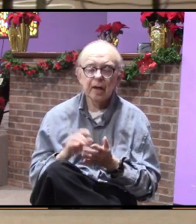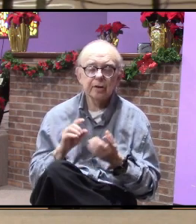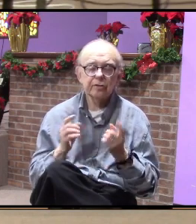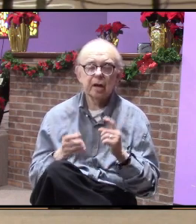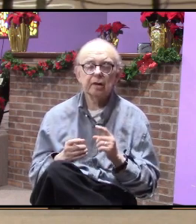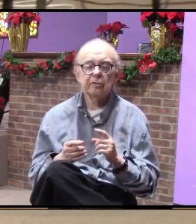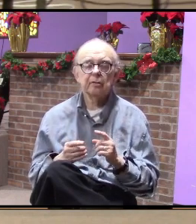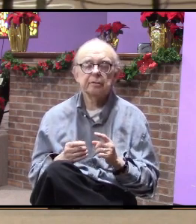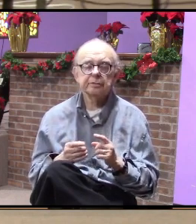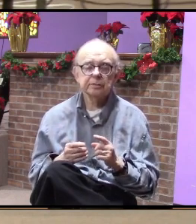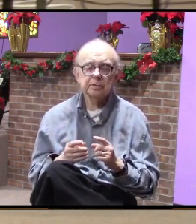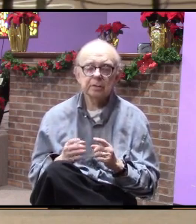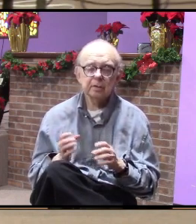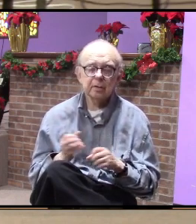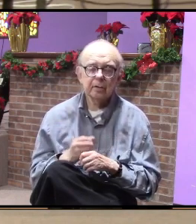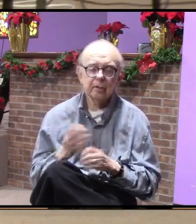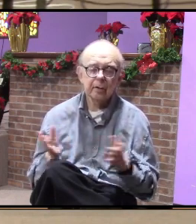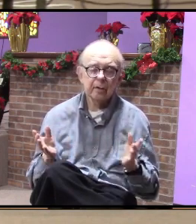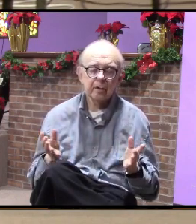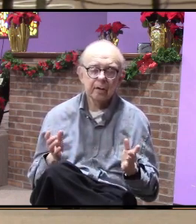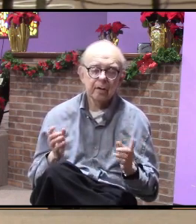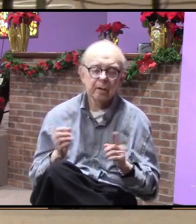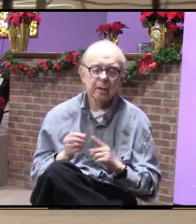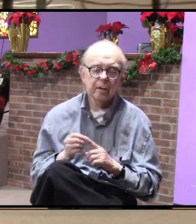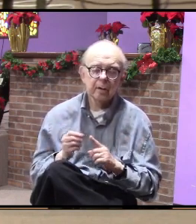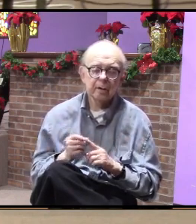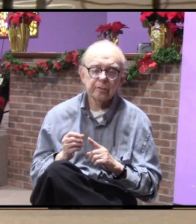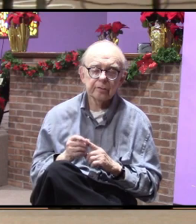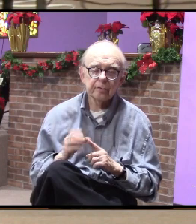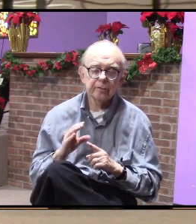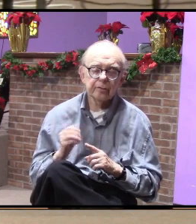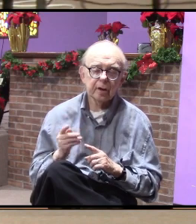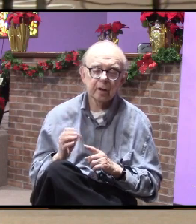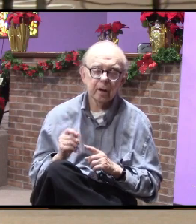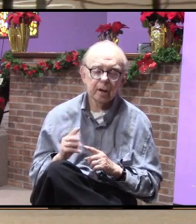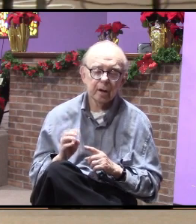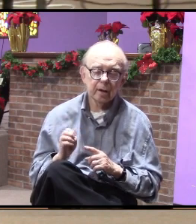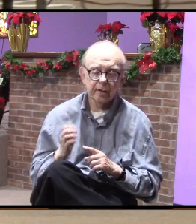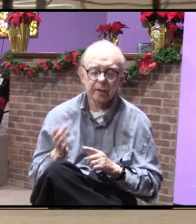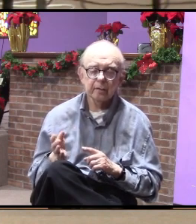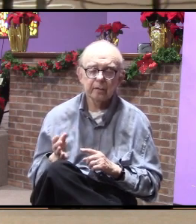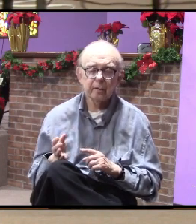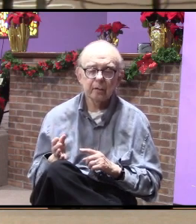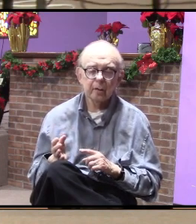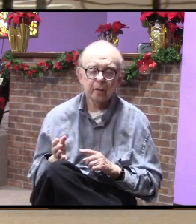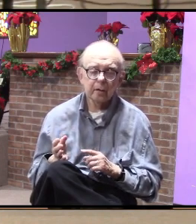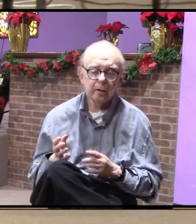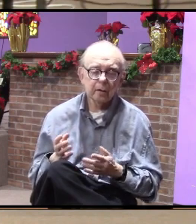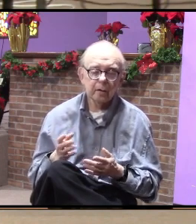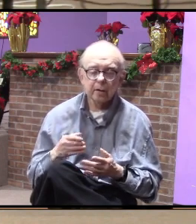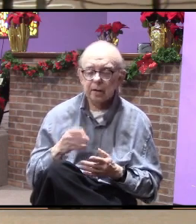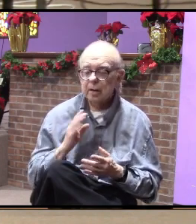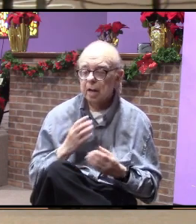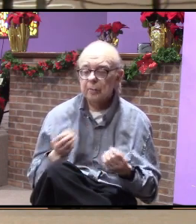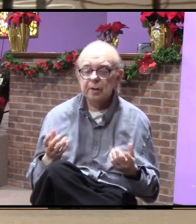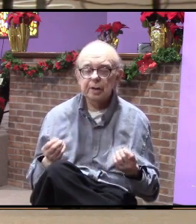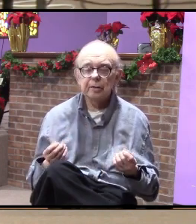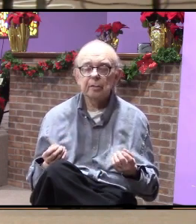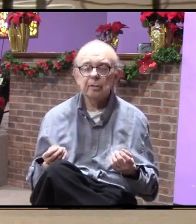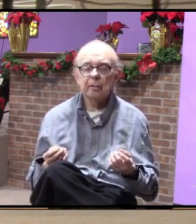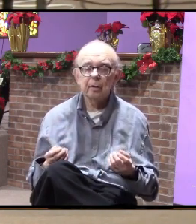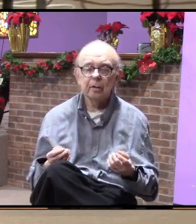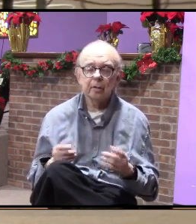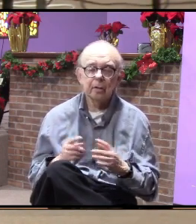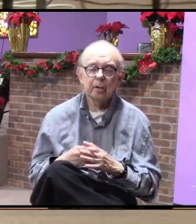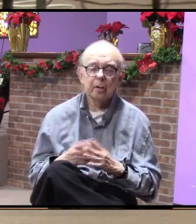change and getting in a certain rhythm or a certain cadence that is there. And so what did he do?